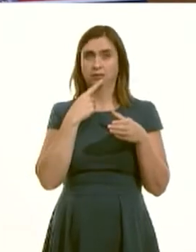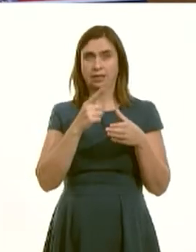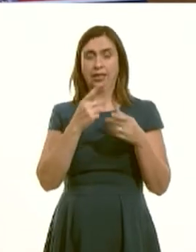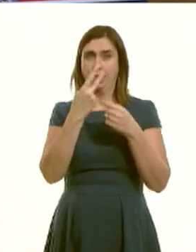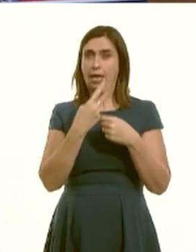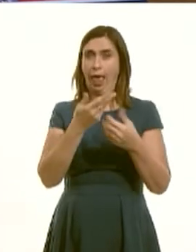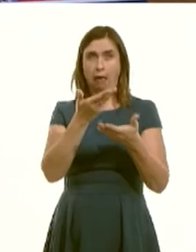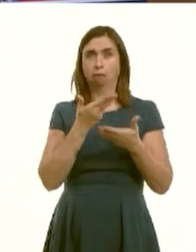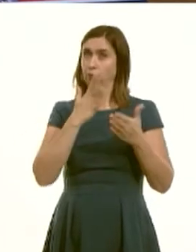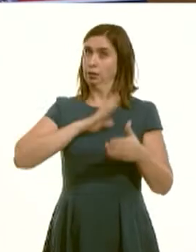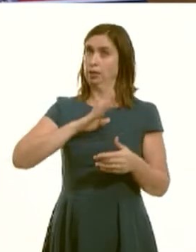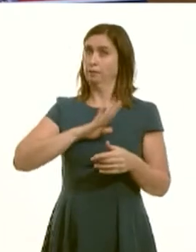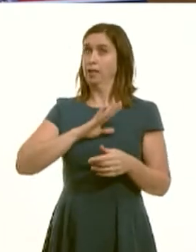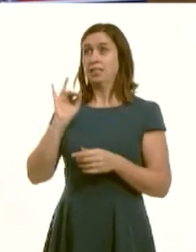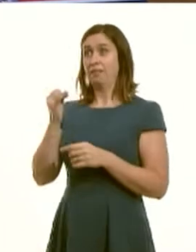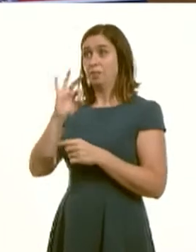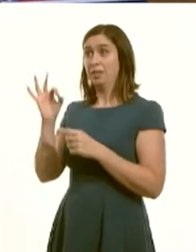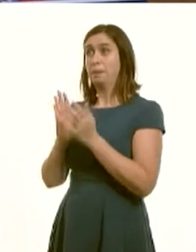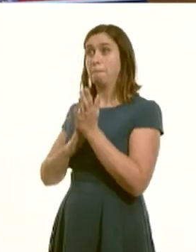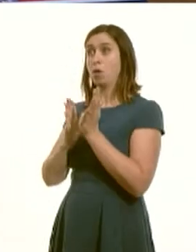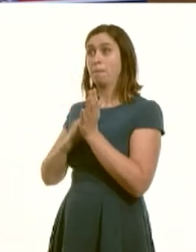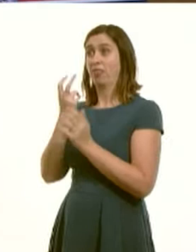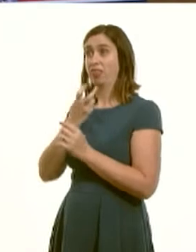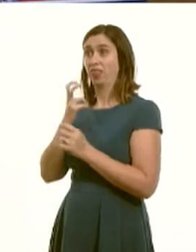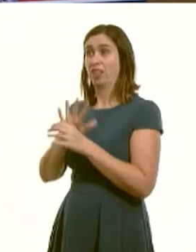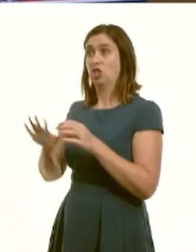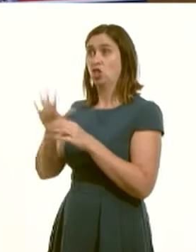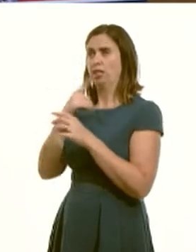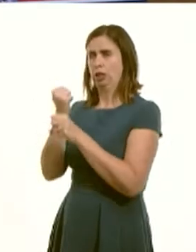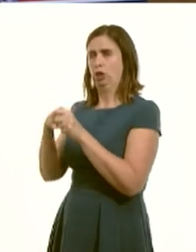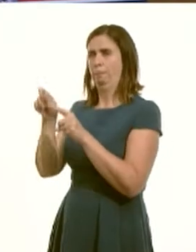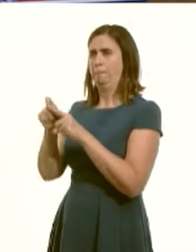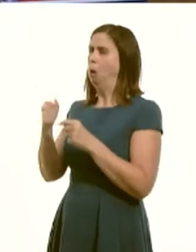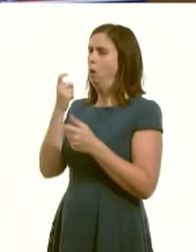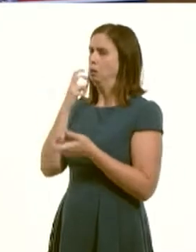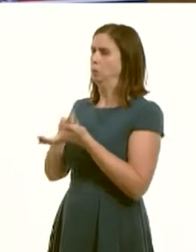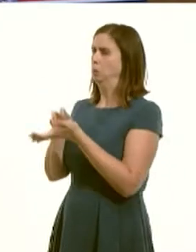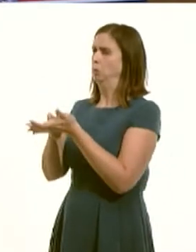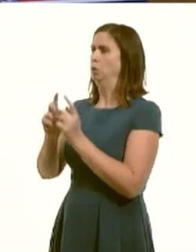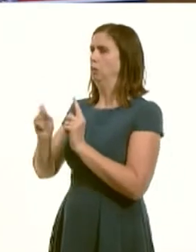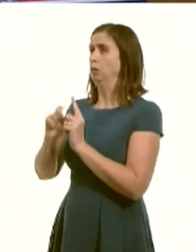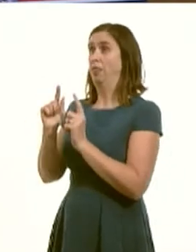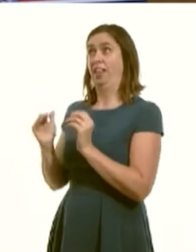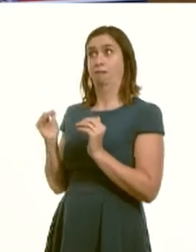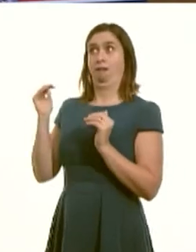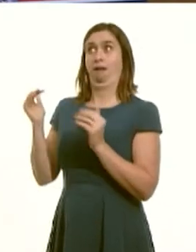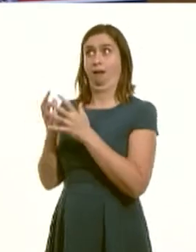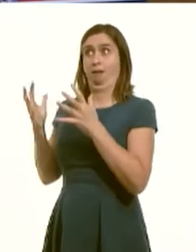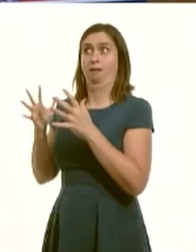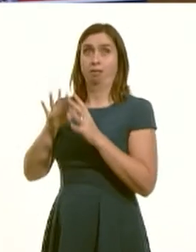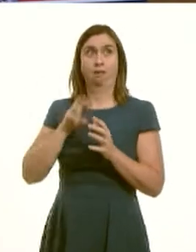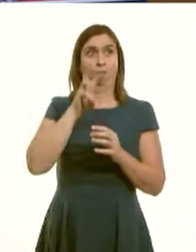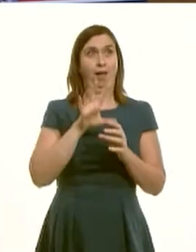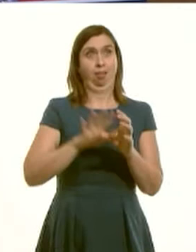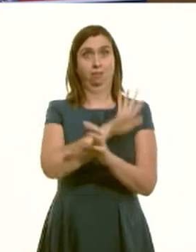received. 77% of people in Monmouthshire, for example, felt their GP's surgery offered convenient appointments, higher than any other part of Wales.